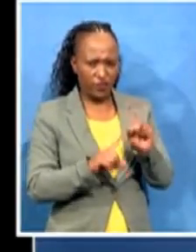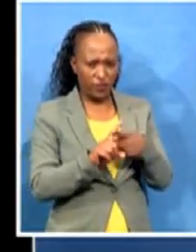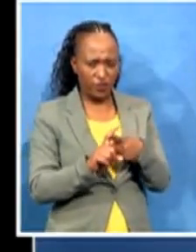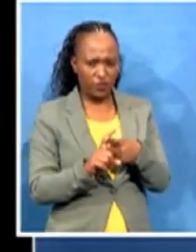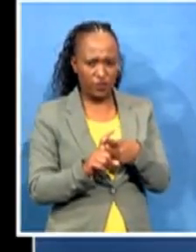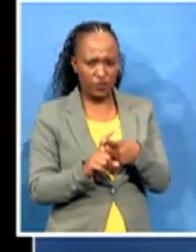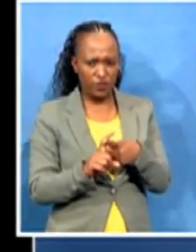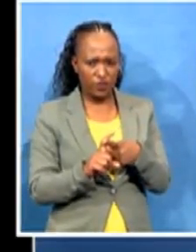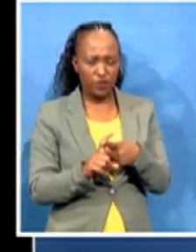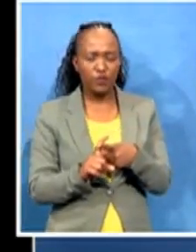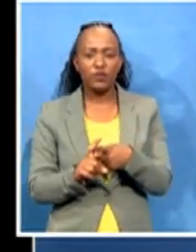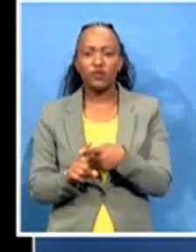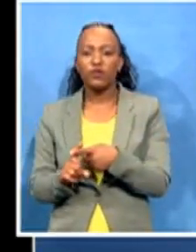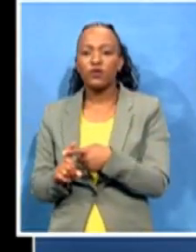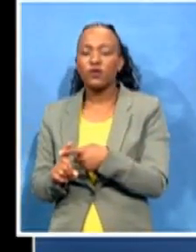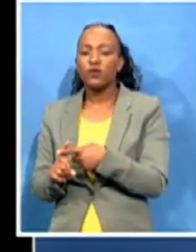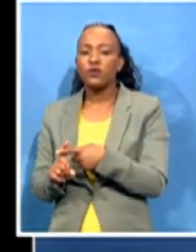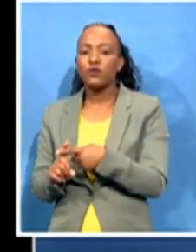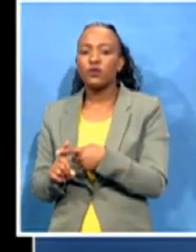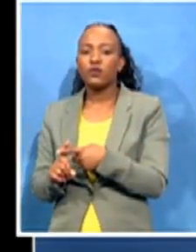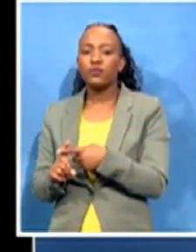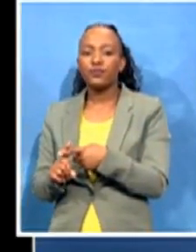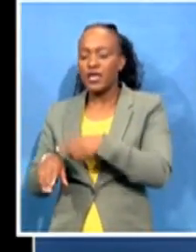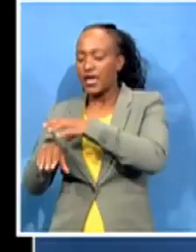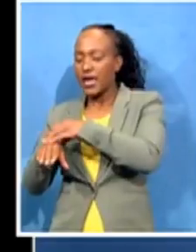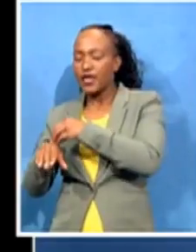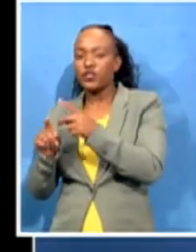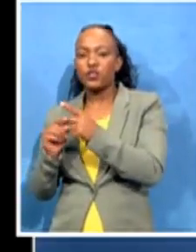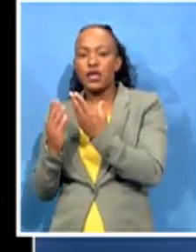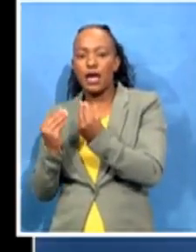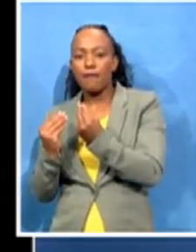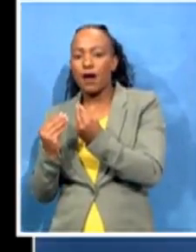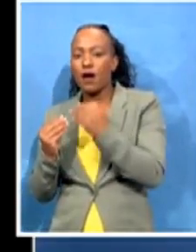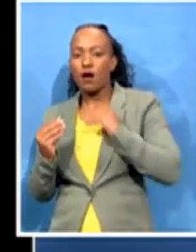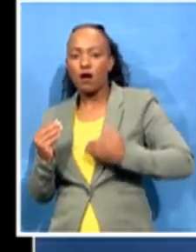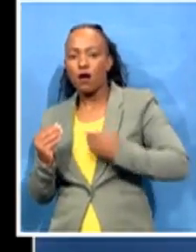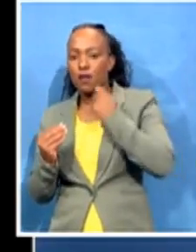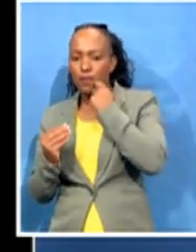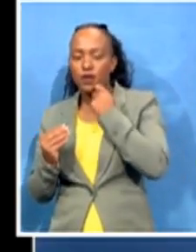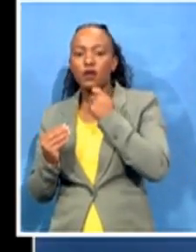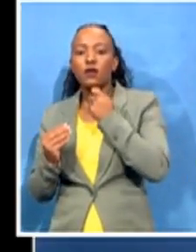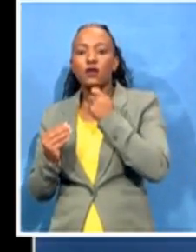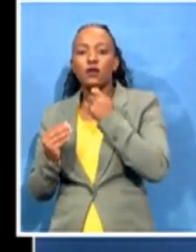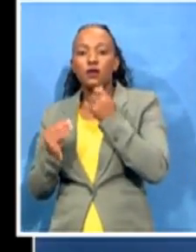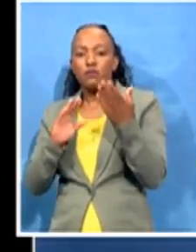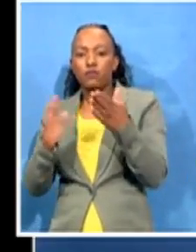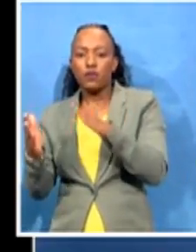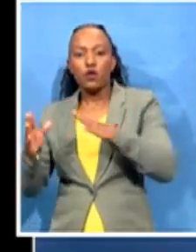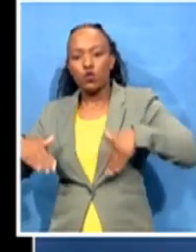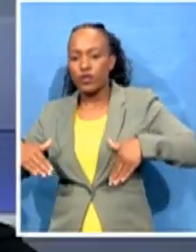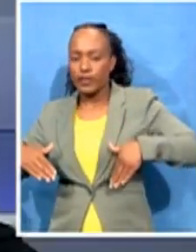the age and gender of the fatalities is not known at this early stage. Have